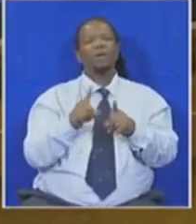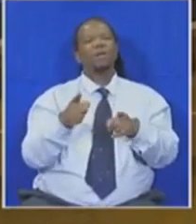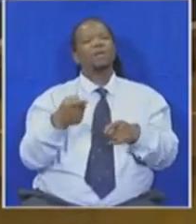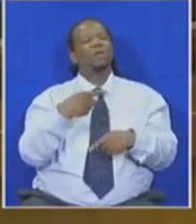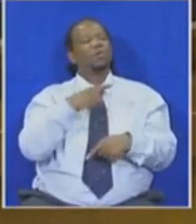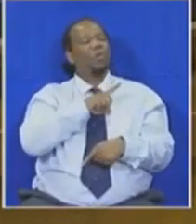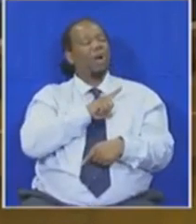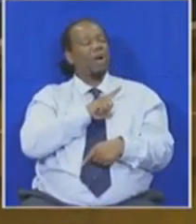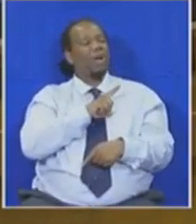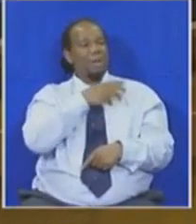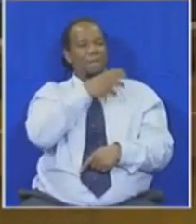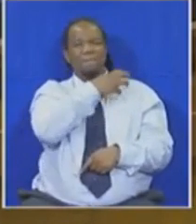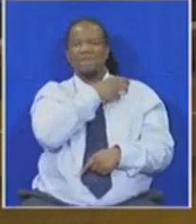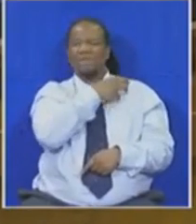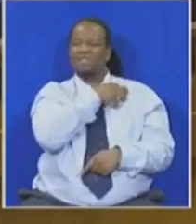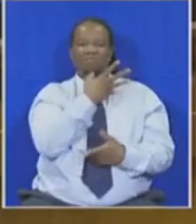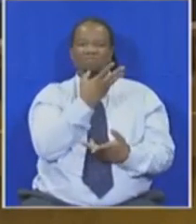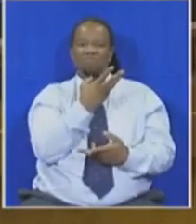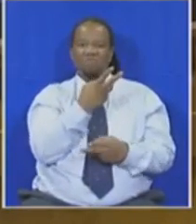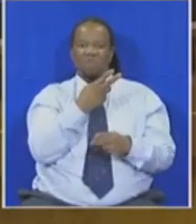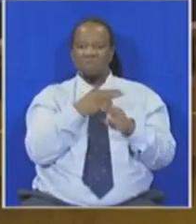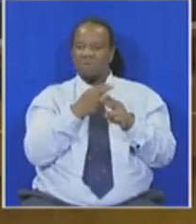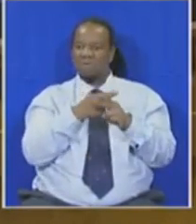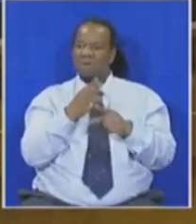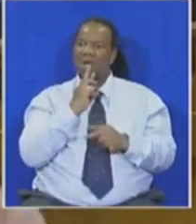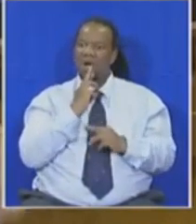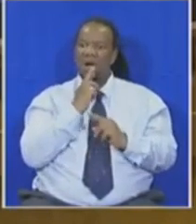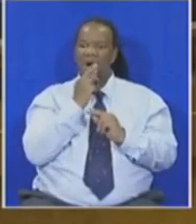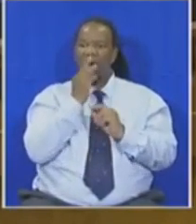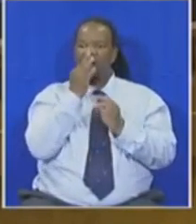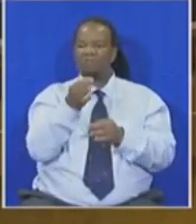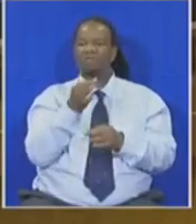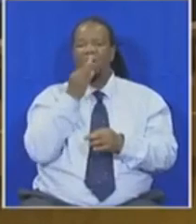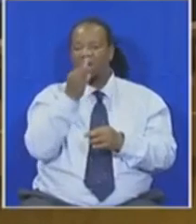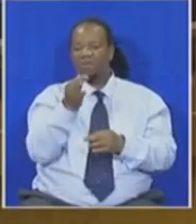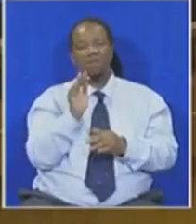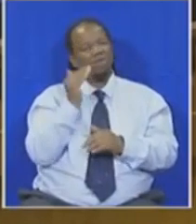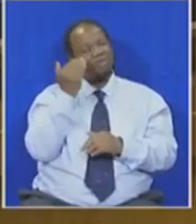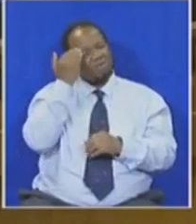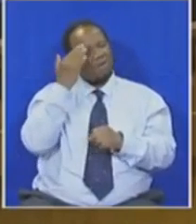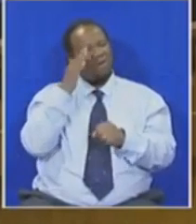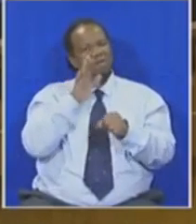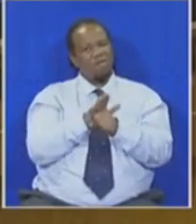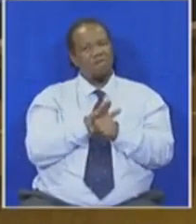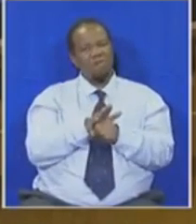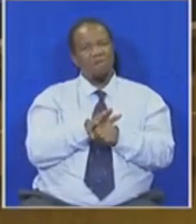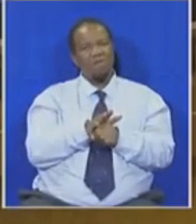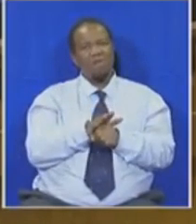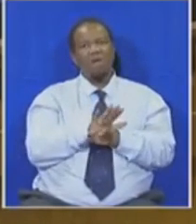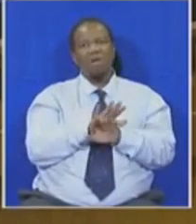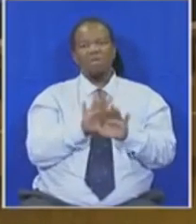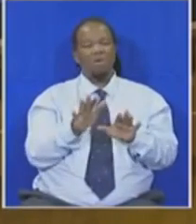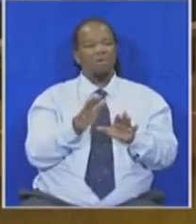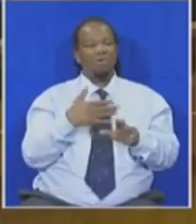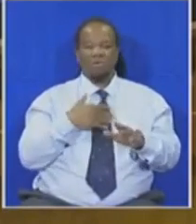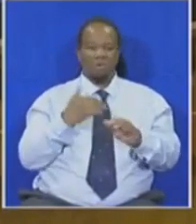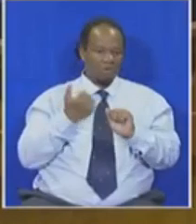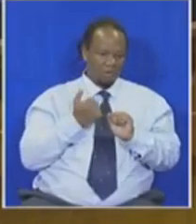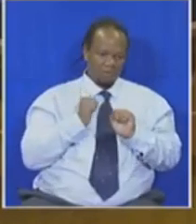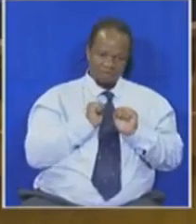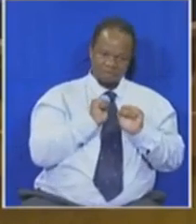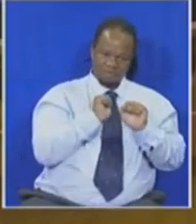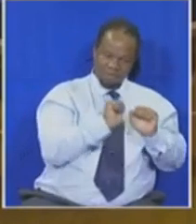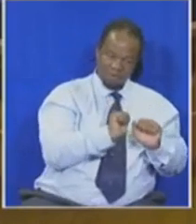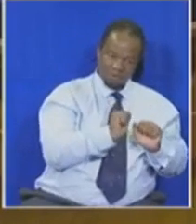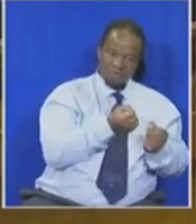even bother to prepare to answer questions in this House properly, because they know full well that they will never, ever be compelled to actually